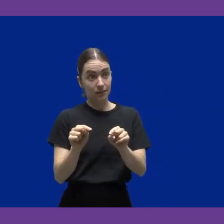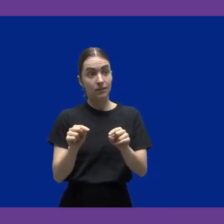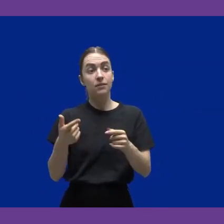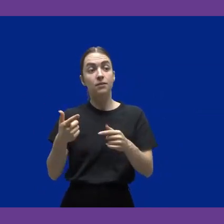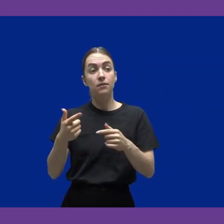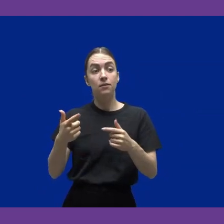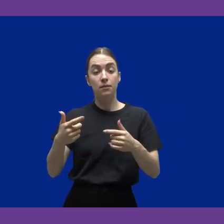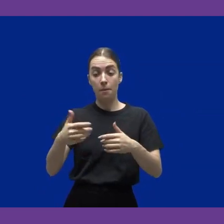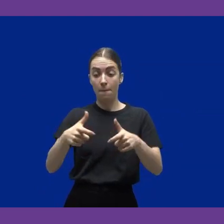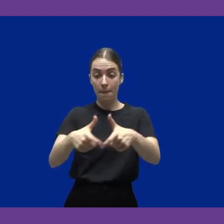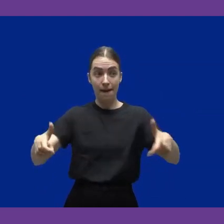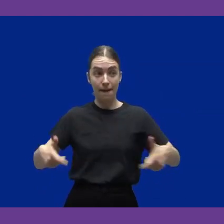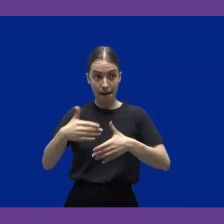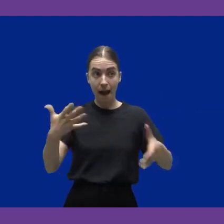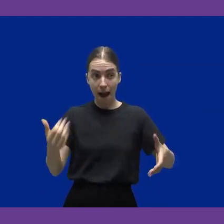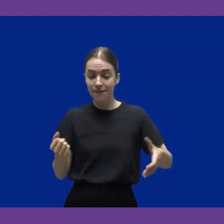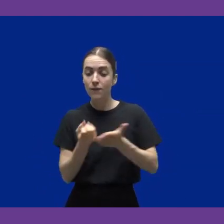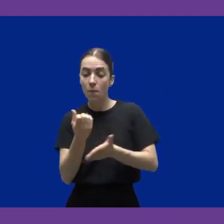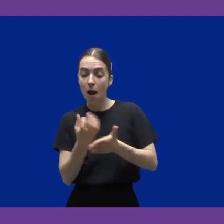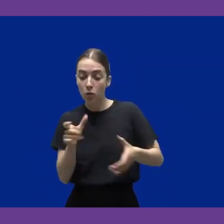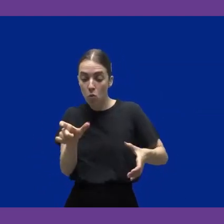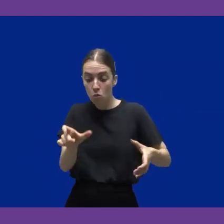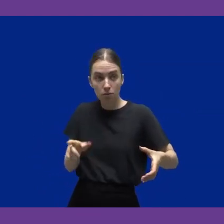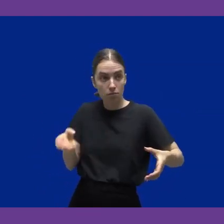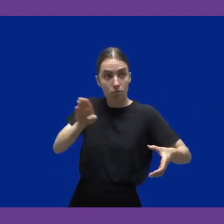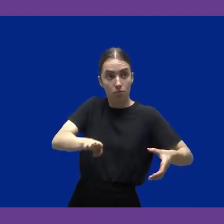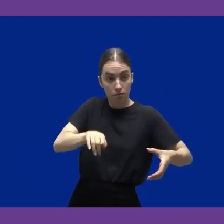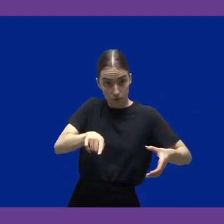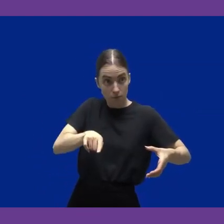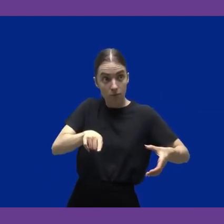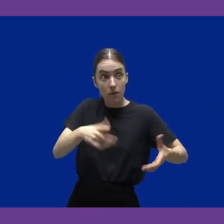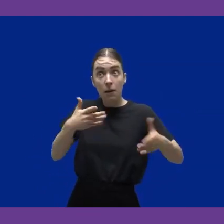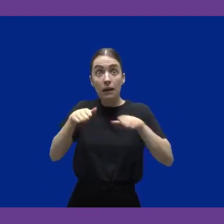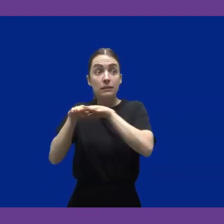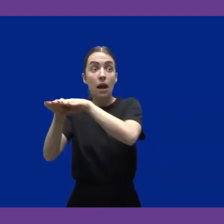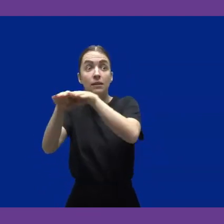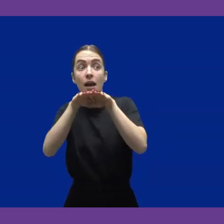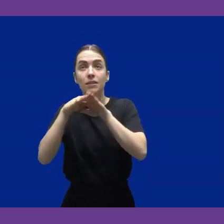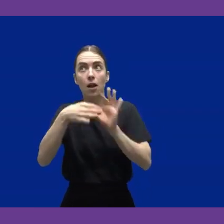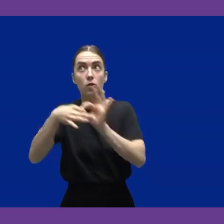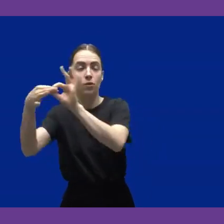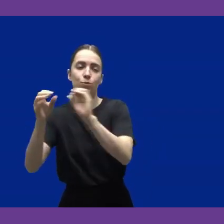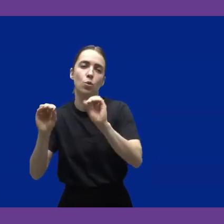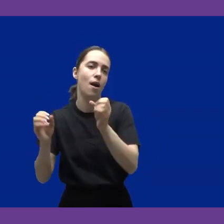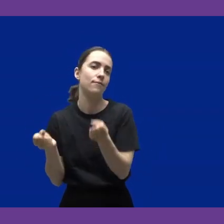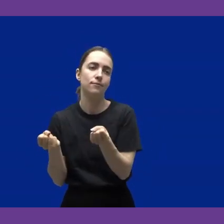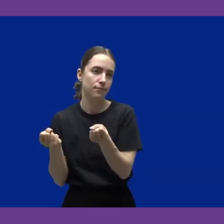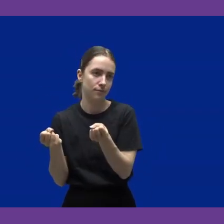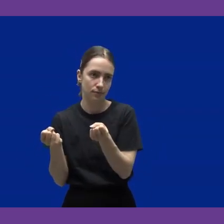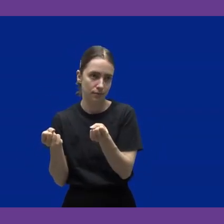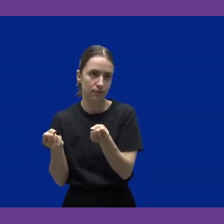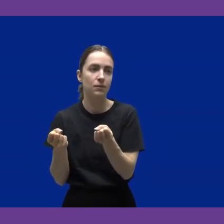a specific standard for package. There's the standard for design for all. There's the standard for non-digital